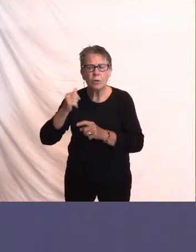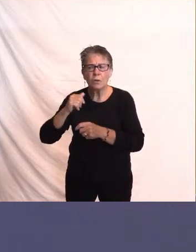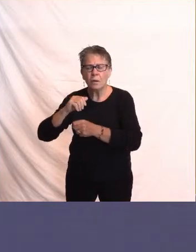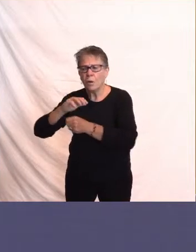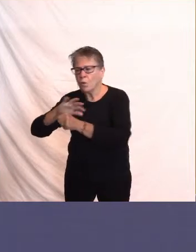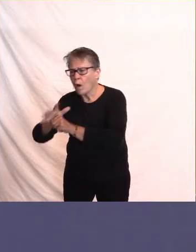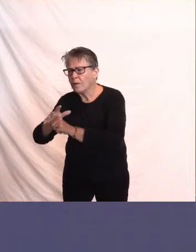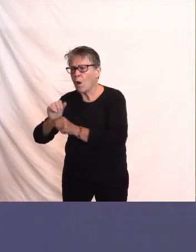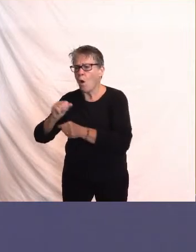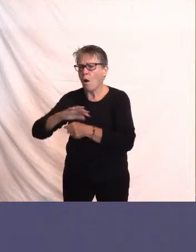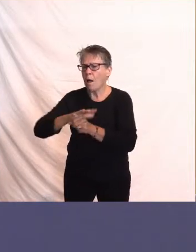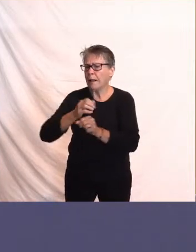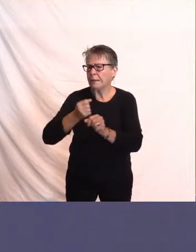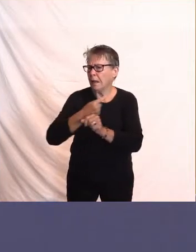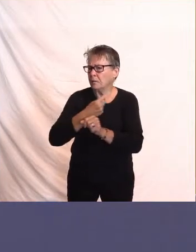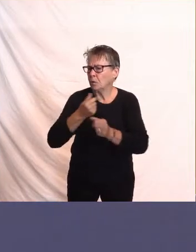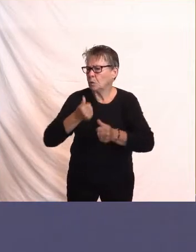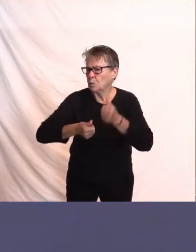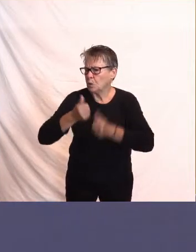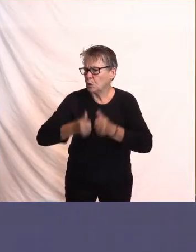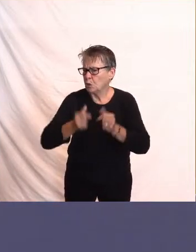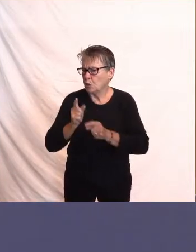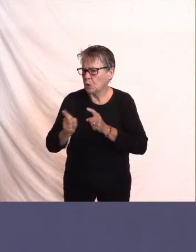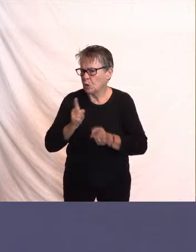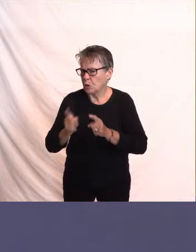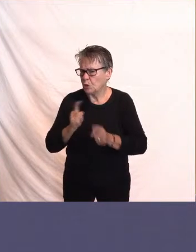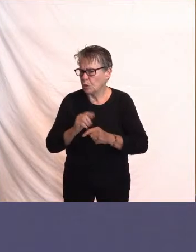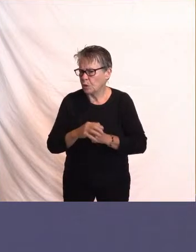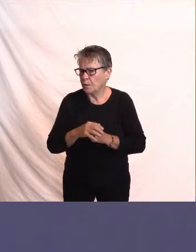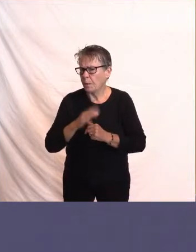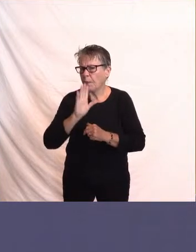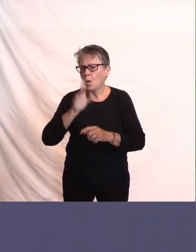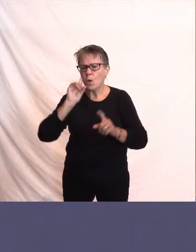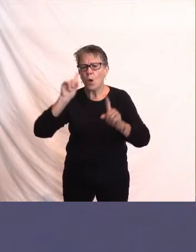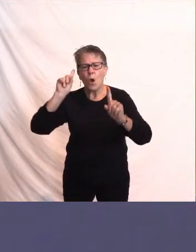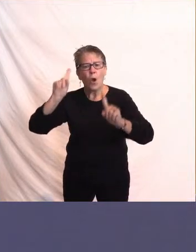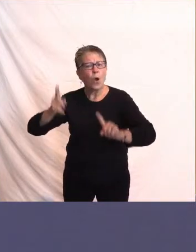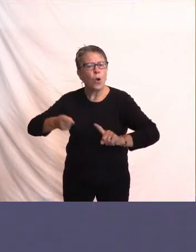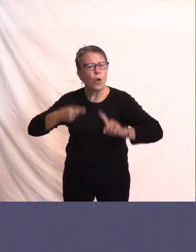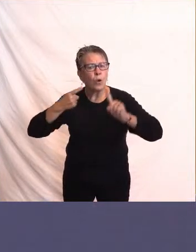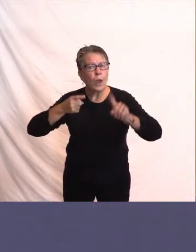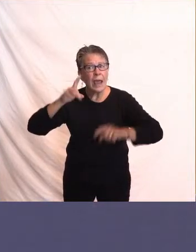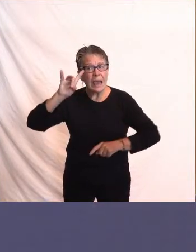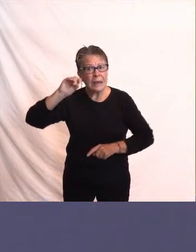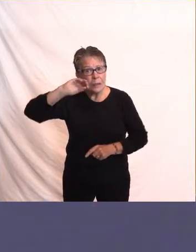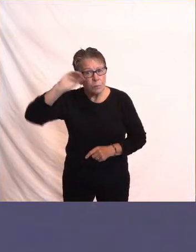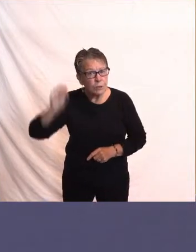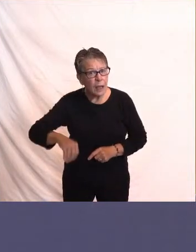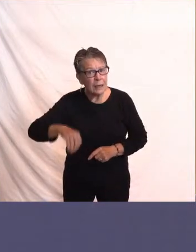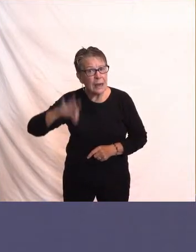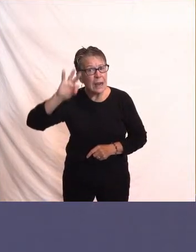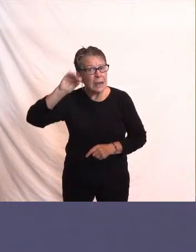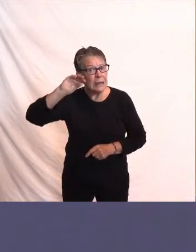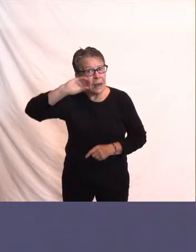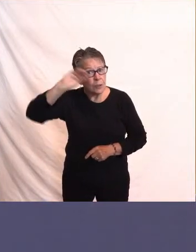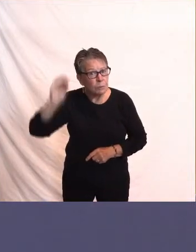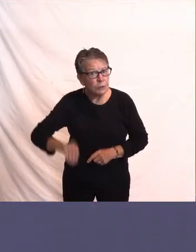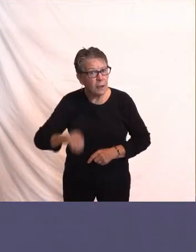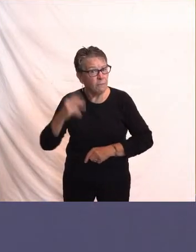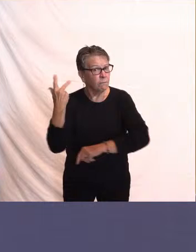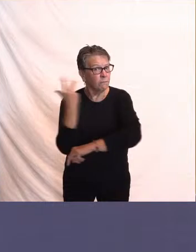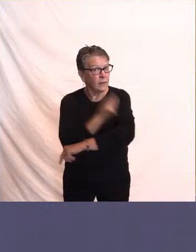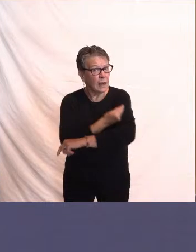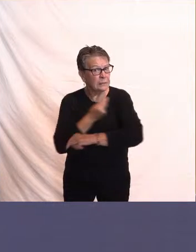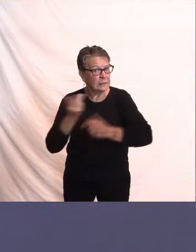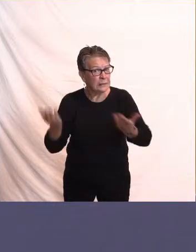I love the way you asked these. Your first question was whether or not we would keep masking in place for the entire school year, or when would you feel? Was that